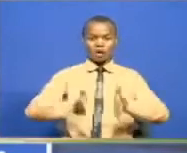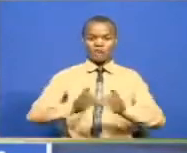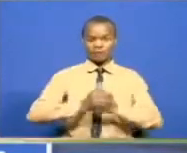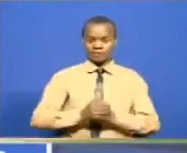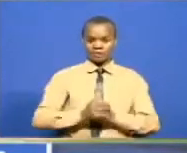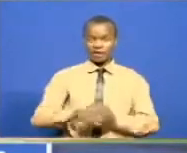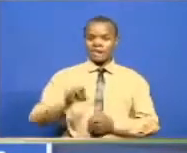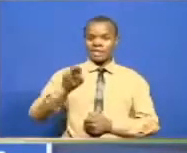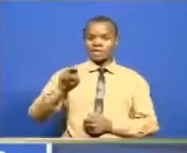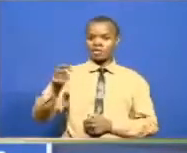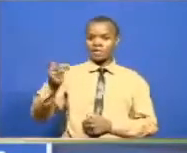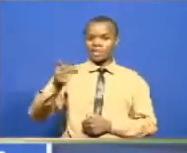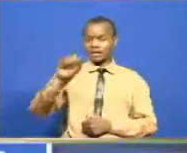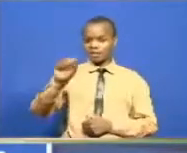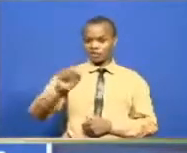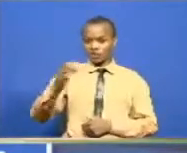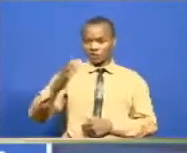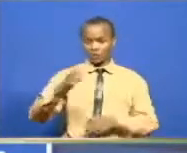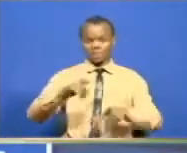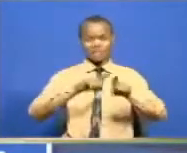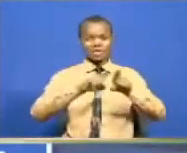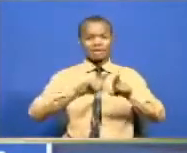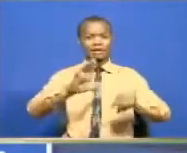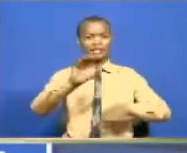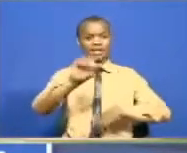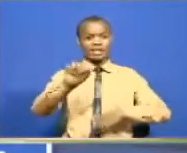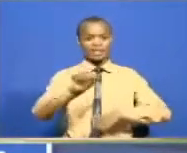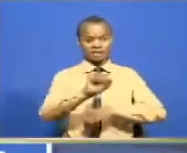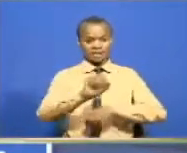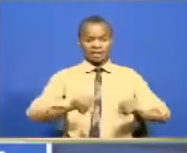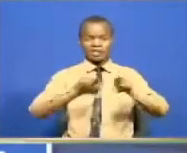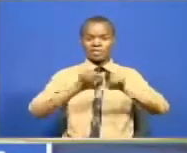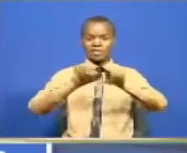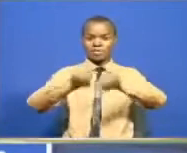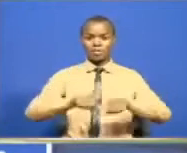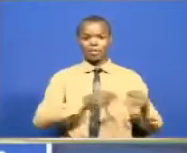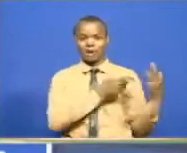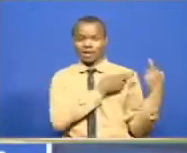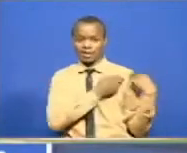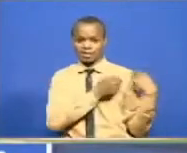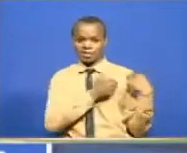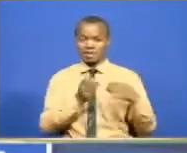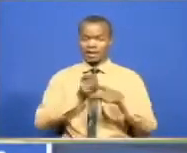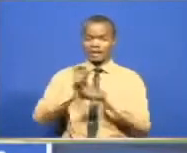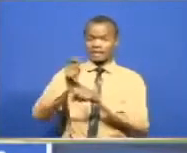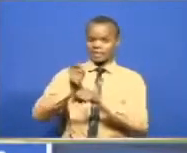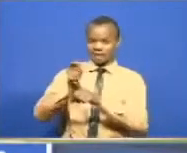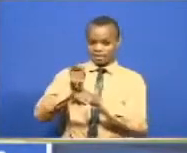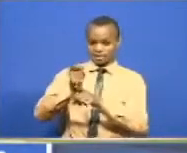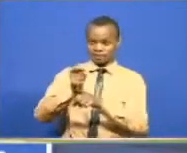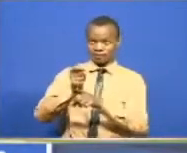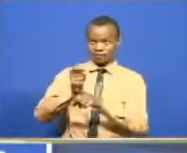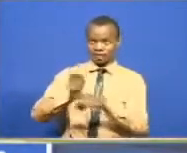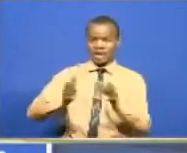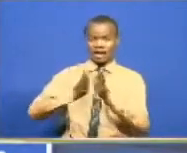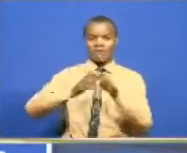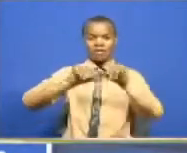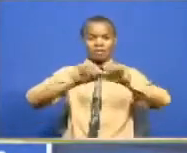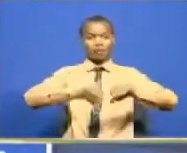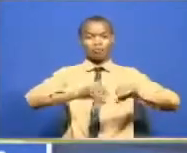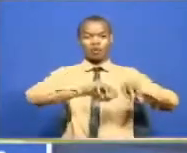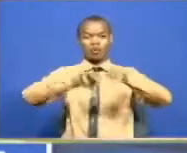whose chairperson will be the Health Cabinet Secretary, shall also be responsible for training, recruitment and transfer of health